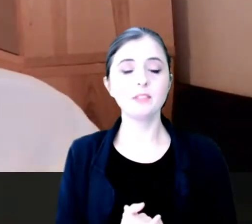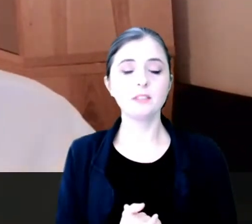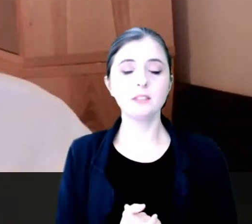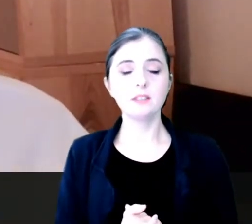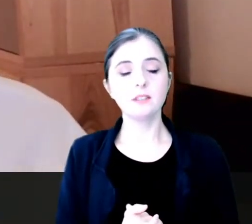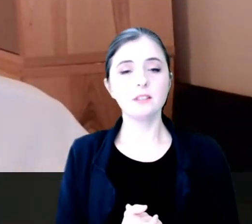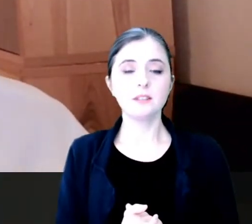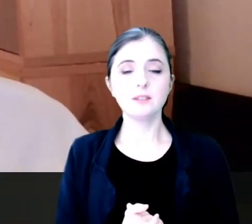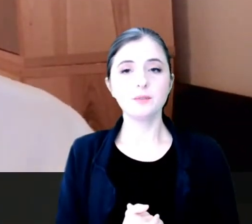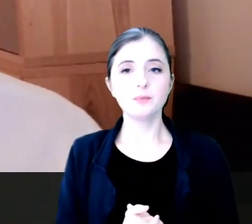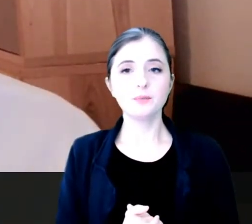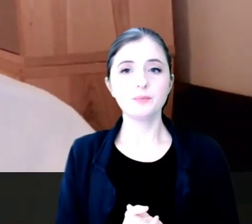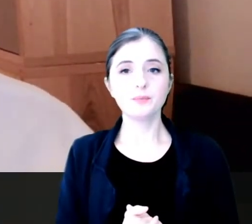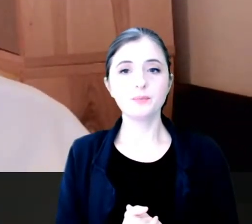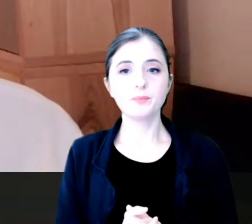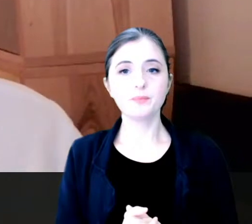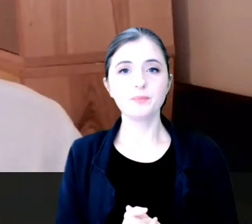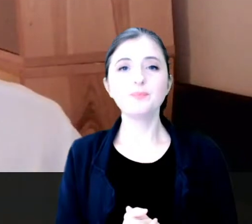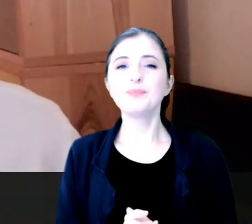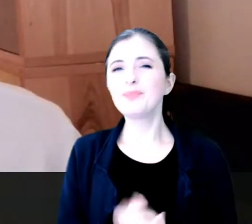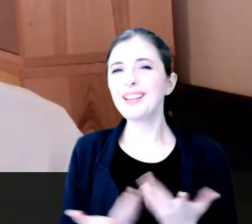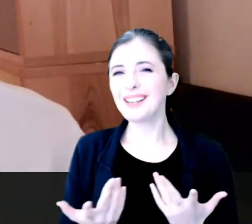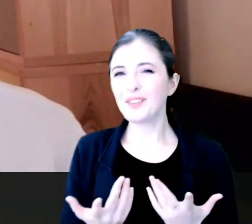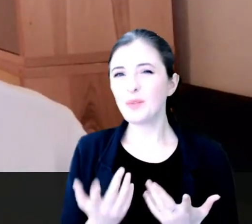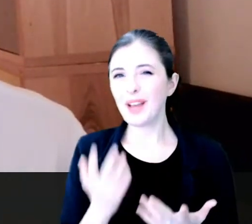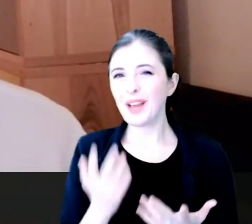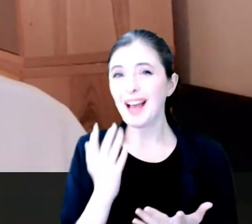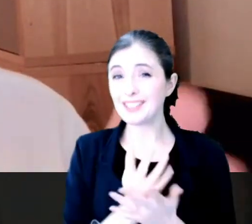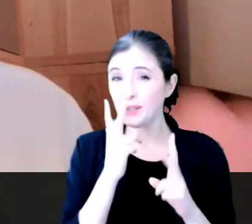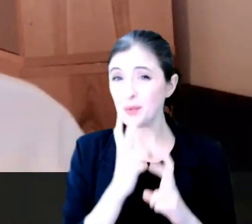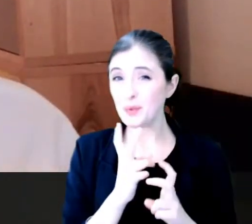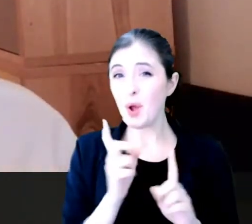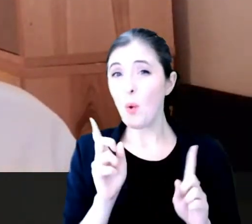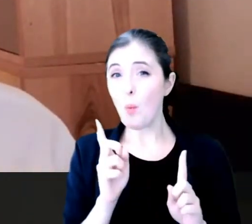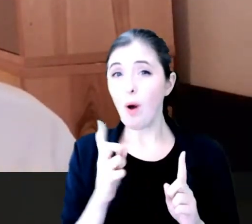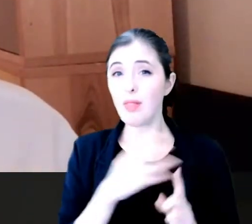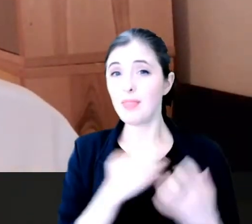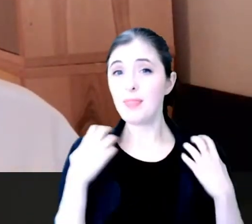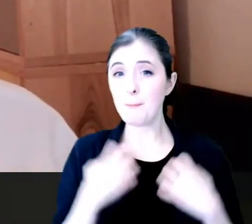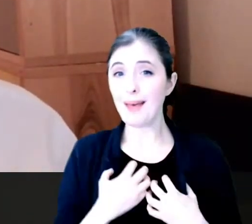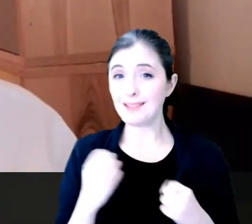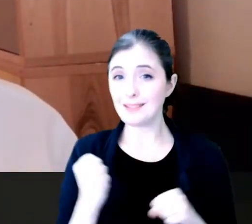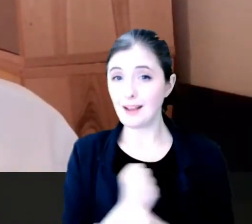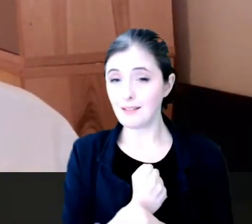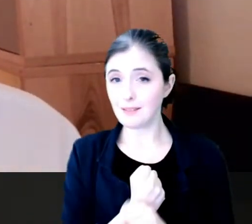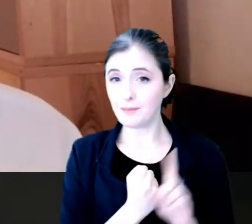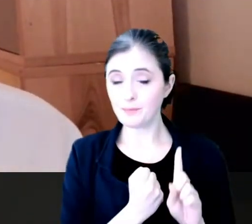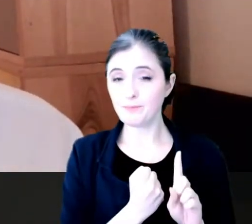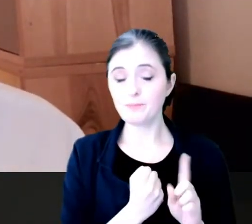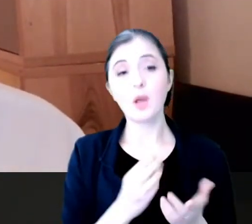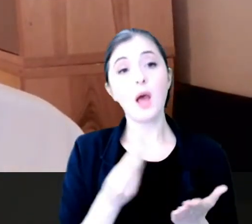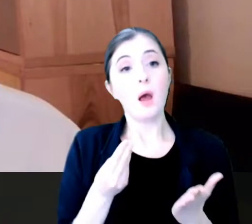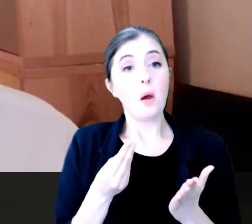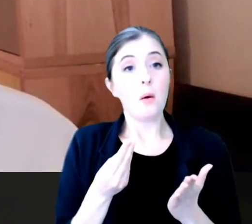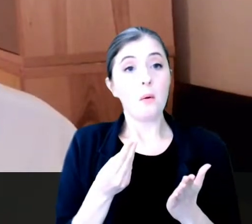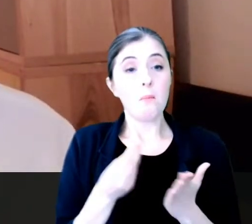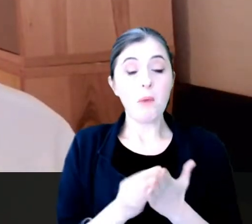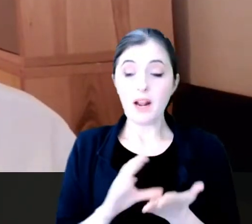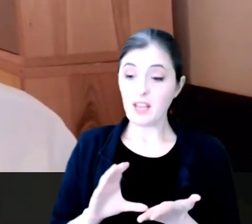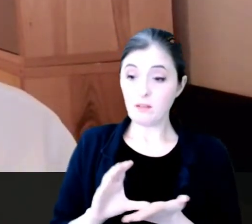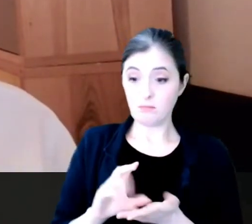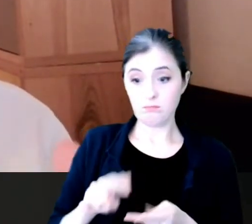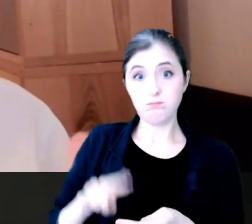let's look at what the mayor's actually done. He had money, a record amount of money